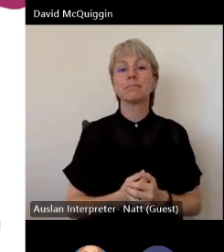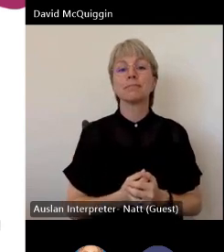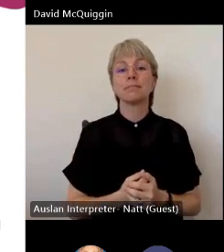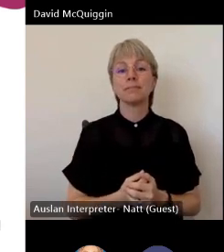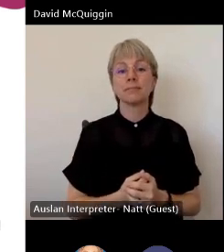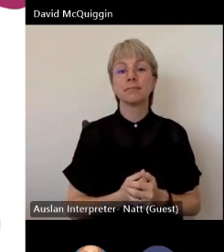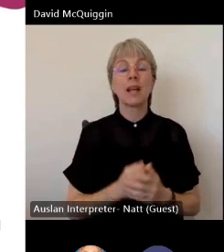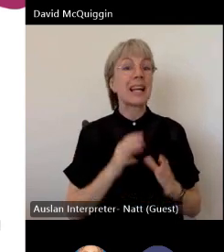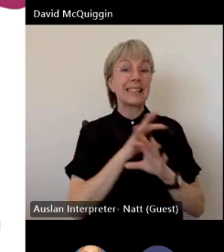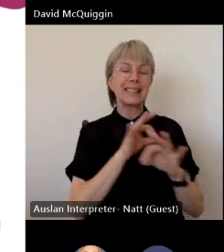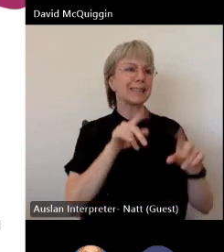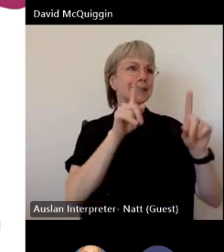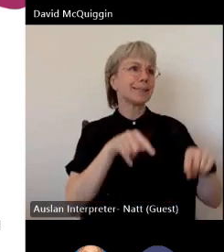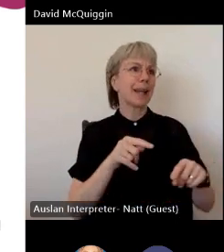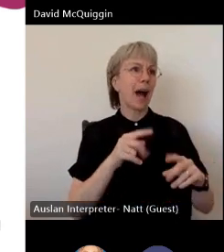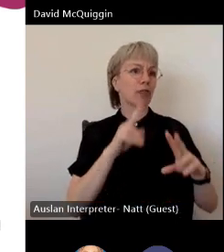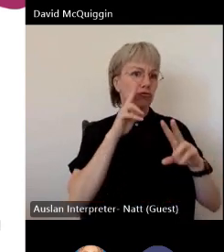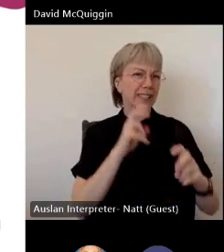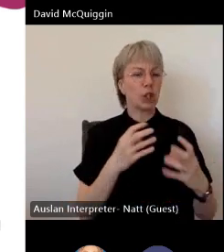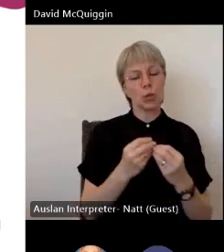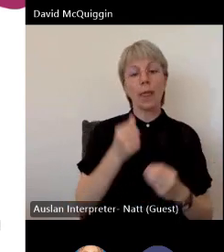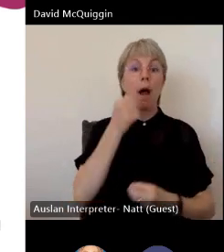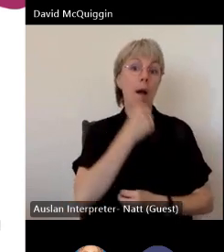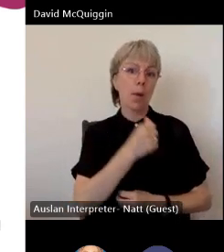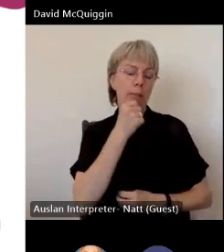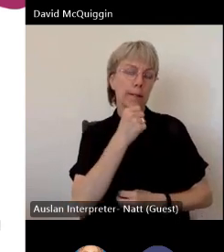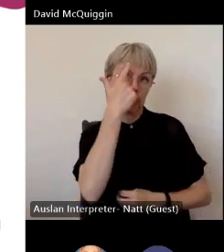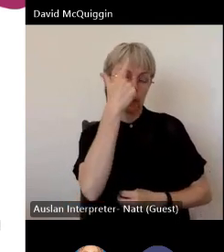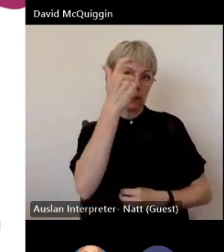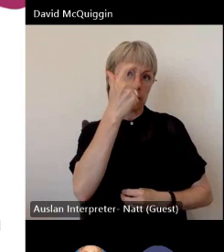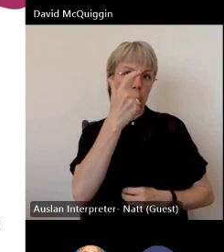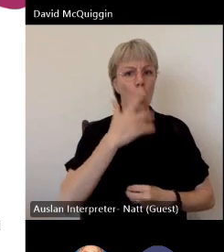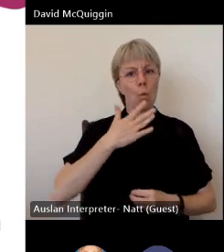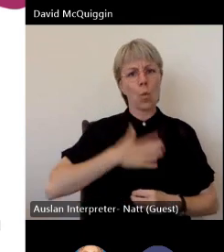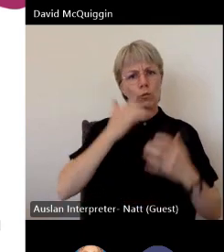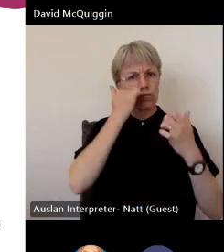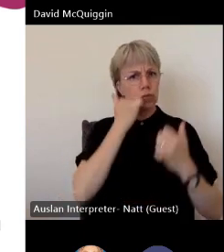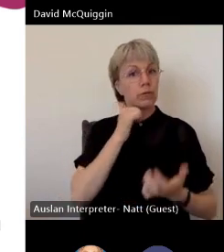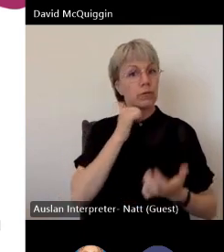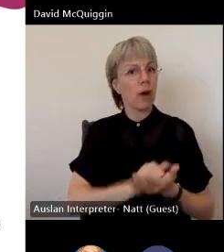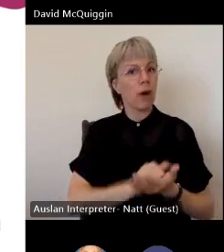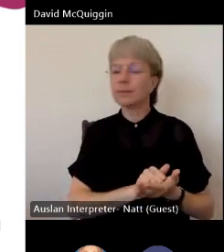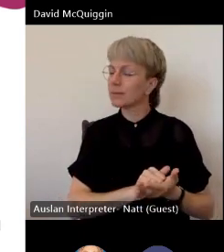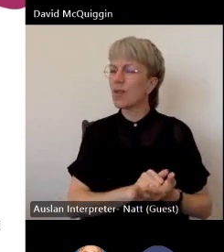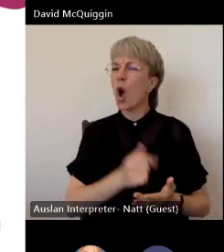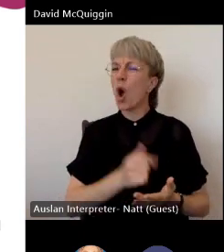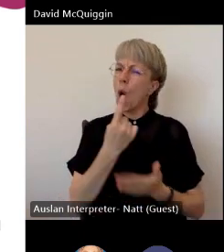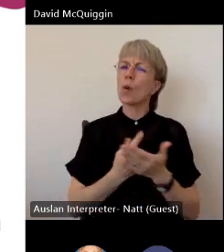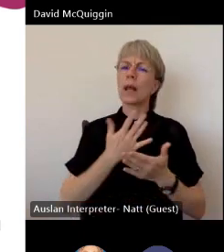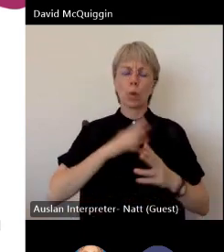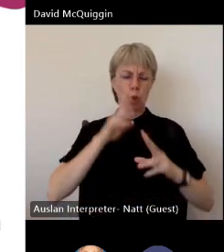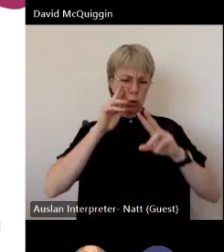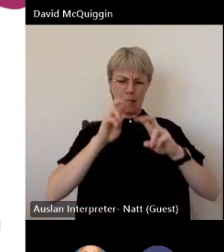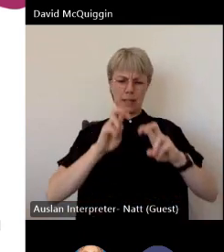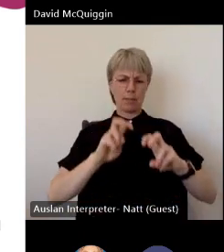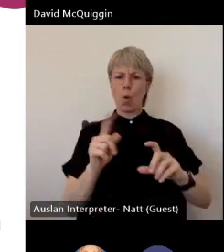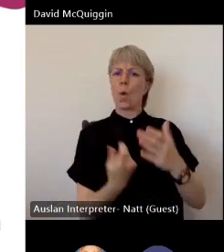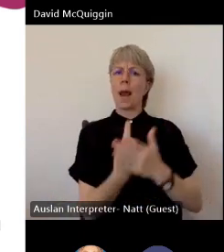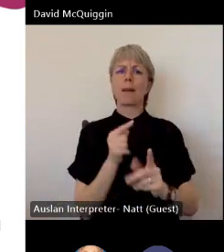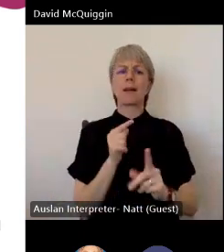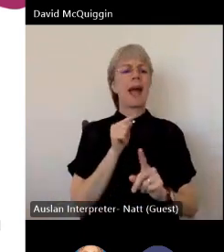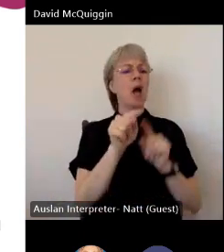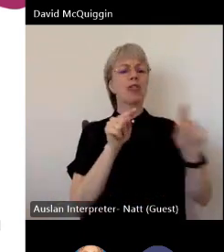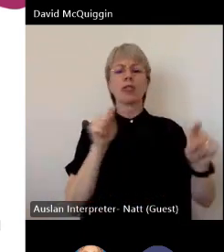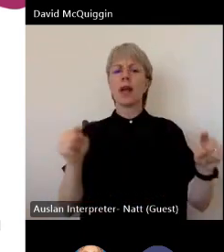a hypothesis to prove, rather to explore the current landscape of workplace adjustments. Hence, I